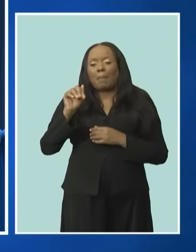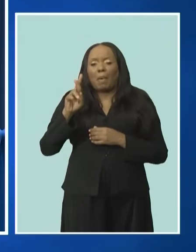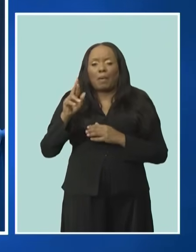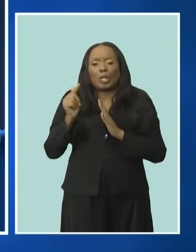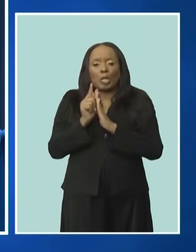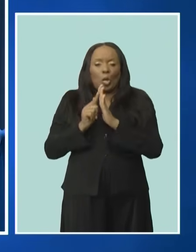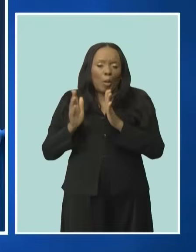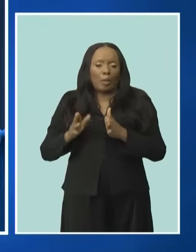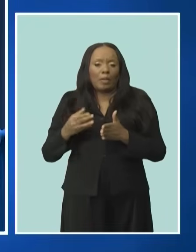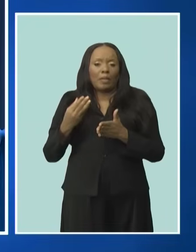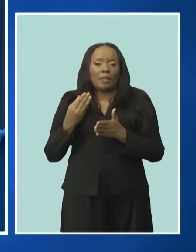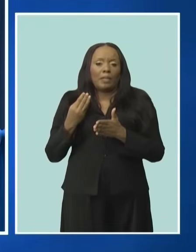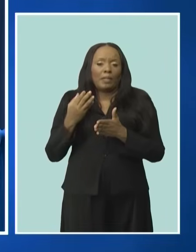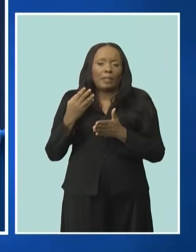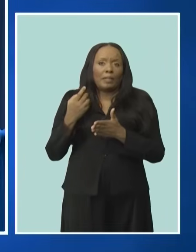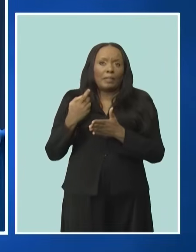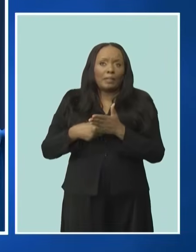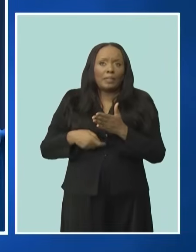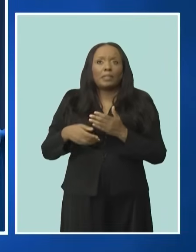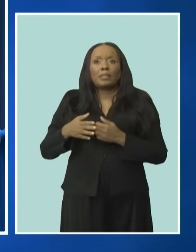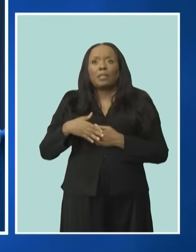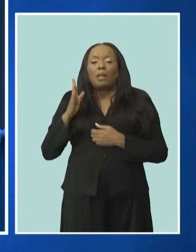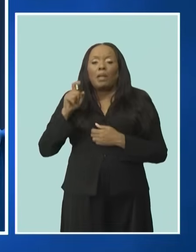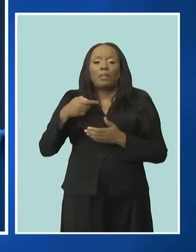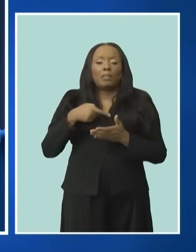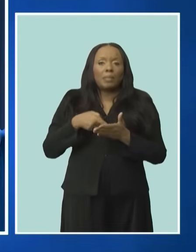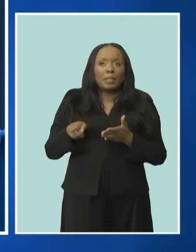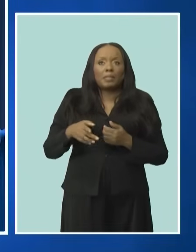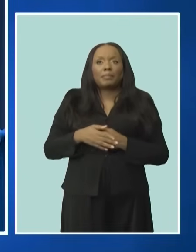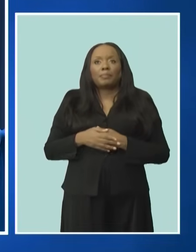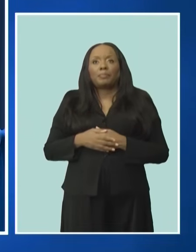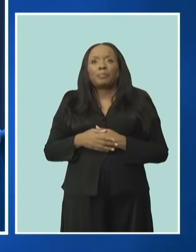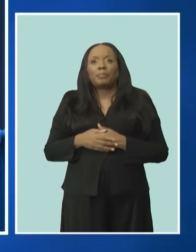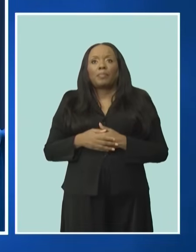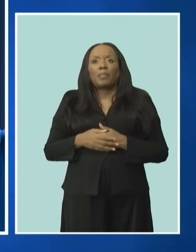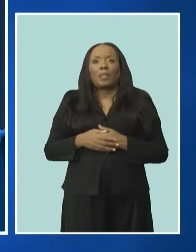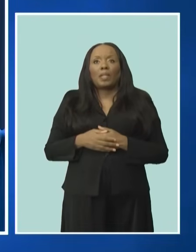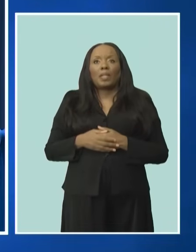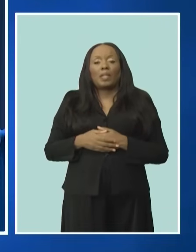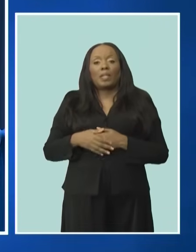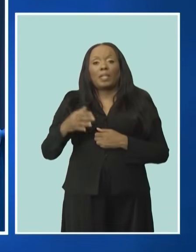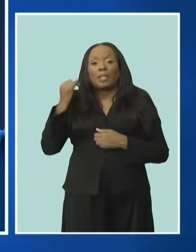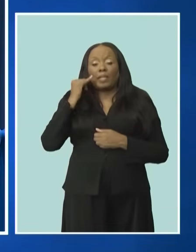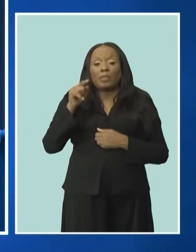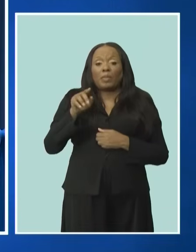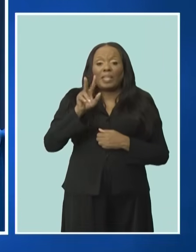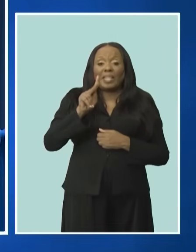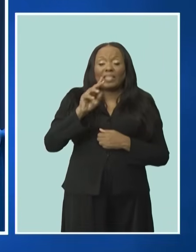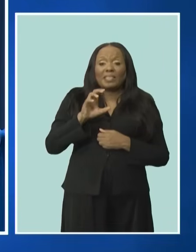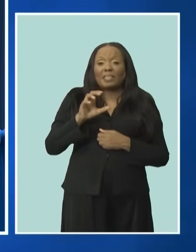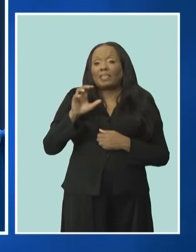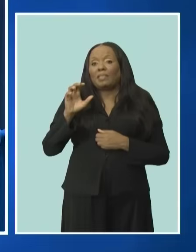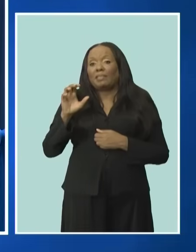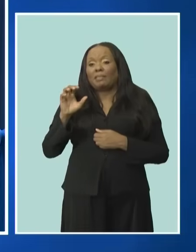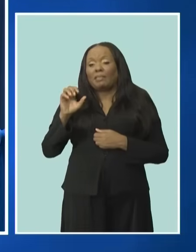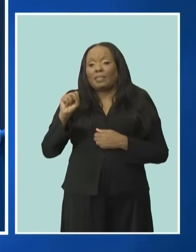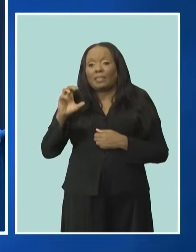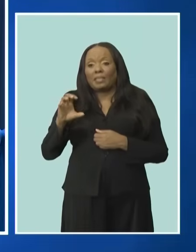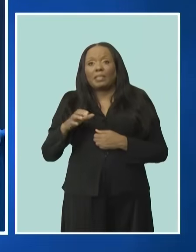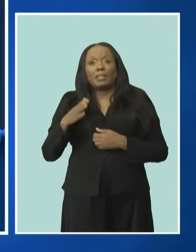pay $300 and silks, whether you consider yourself KC, SC or what. Silks only